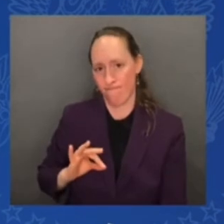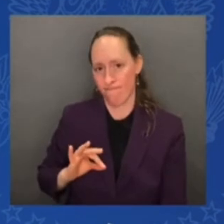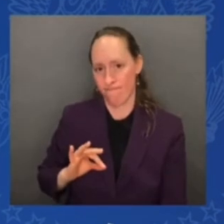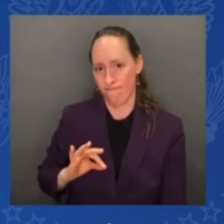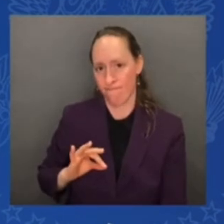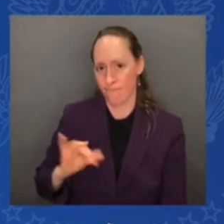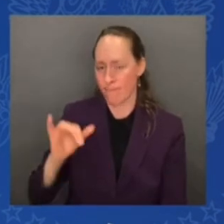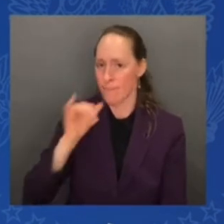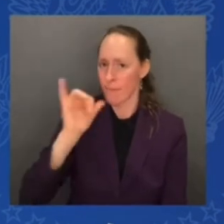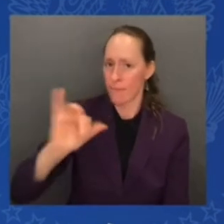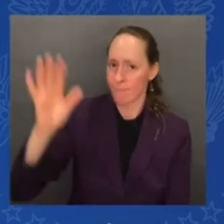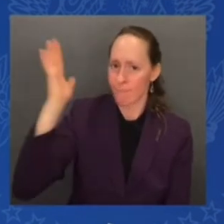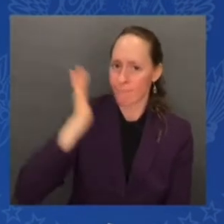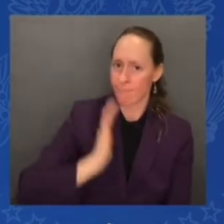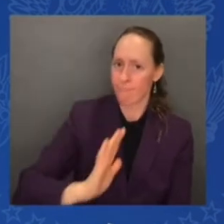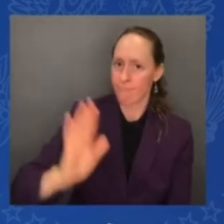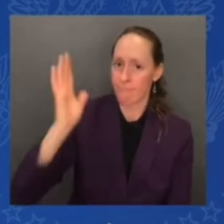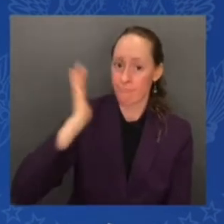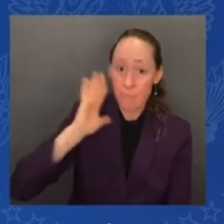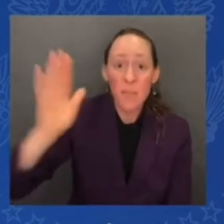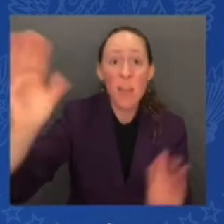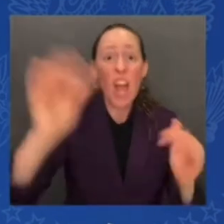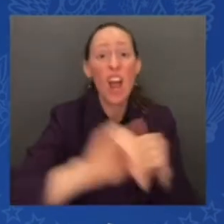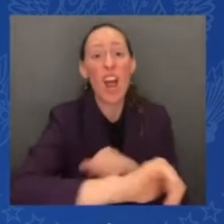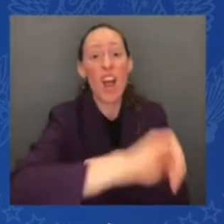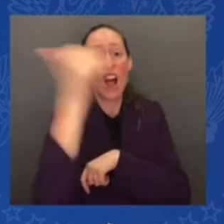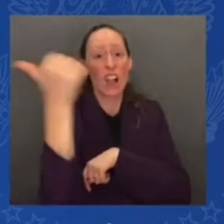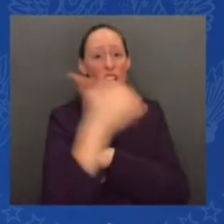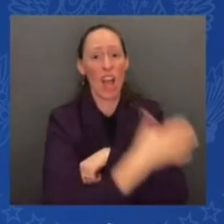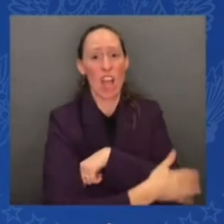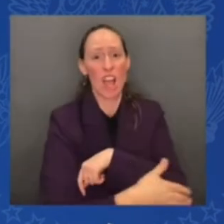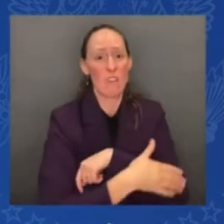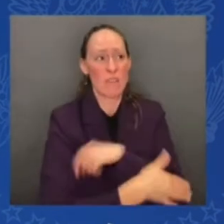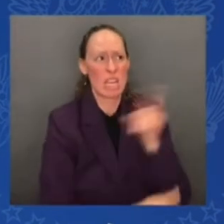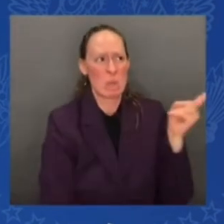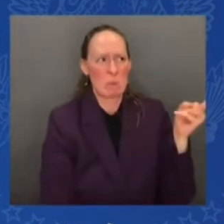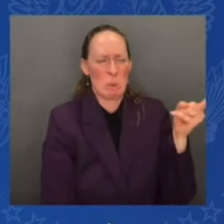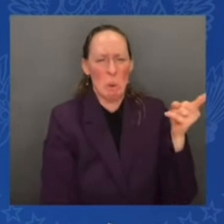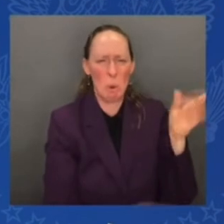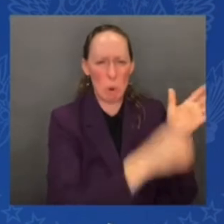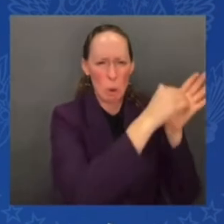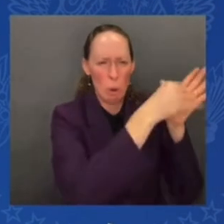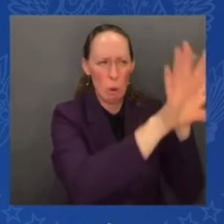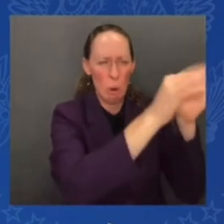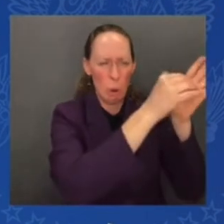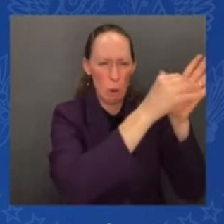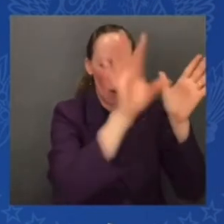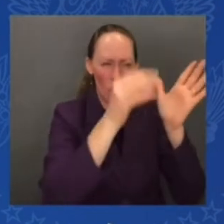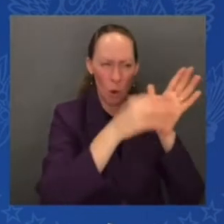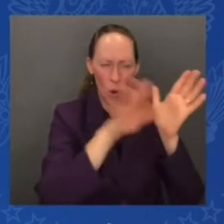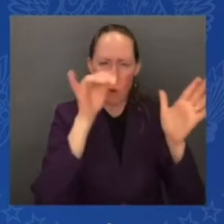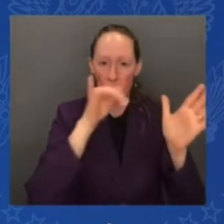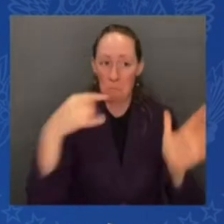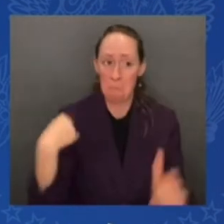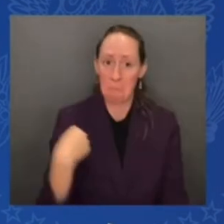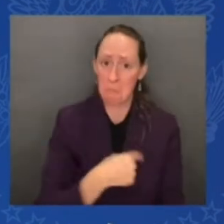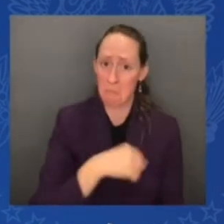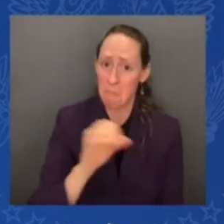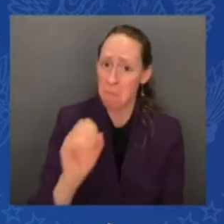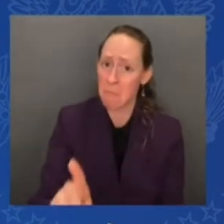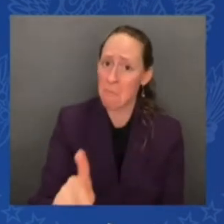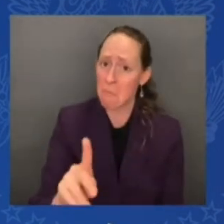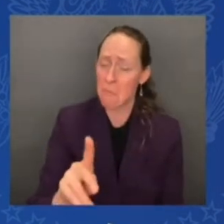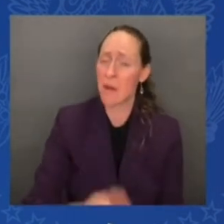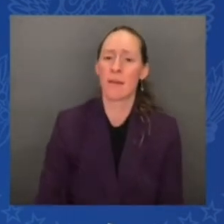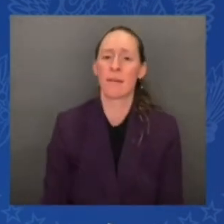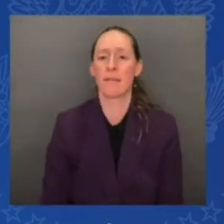economy in the world, is inflation as low as we are. It's down from 9% to 3%. There's a lot more work to do. I'm